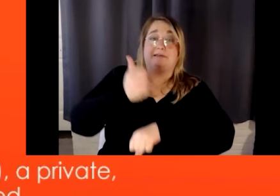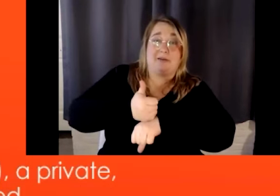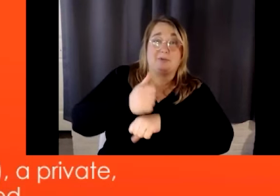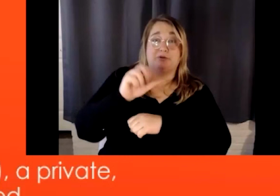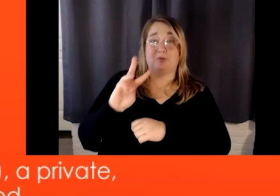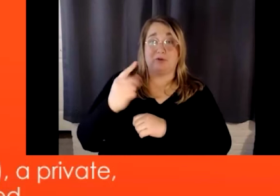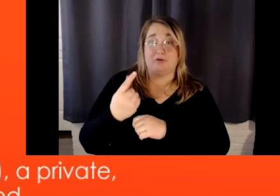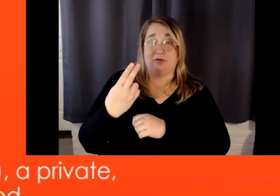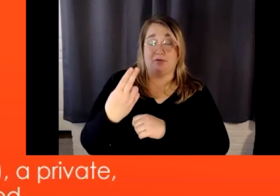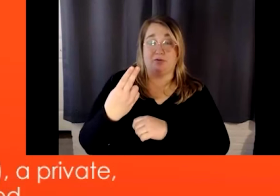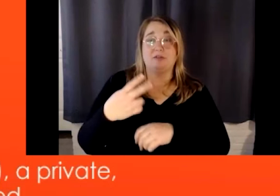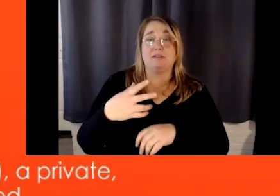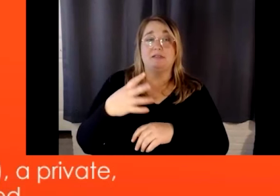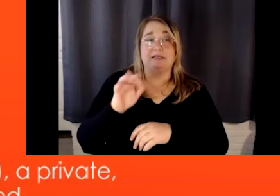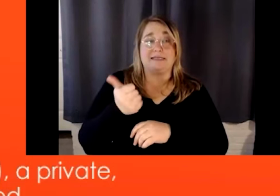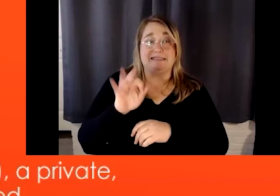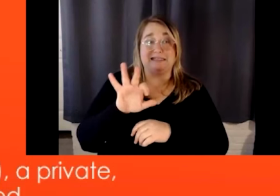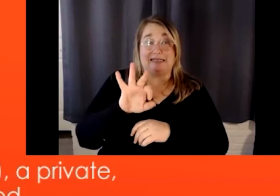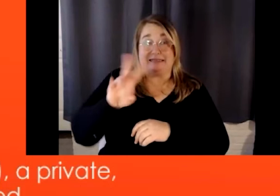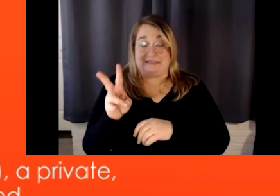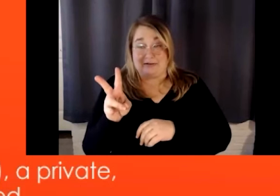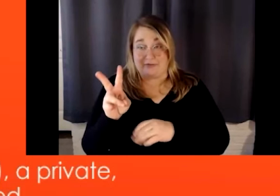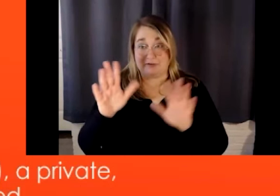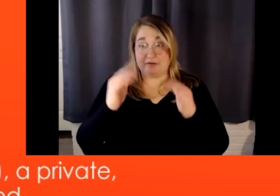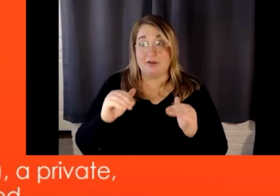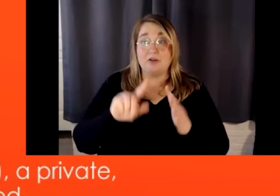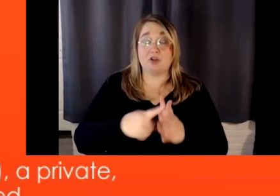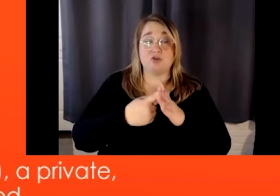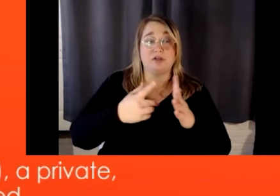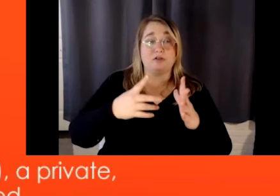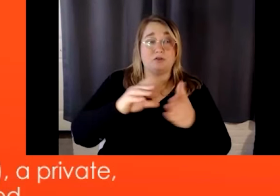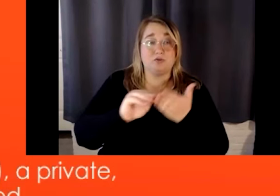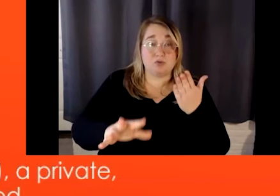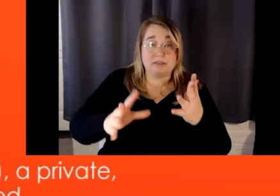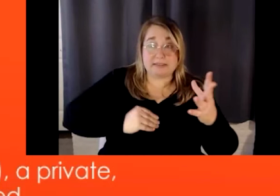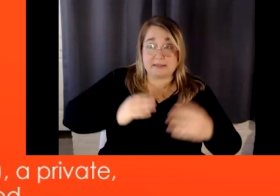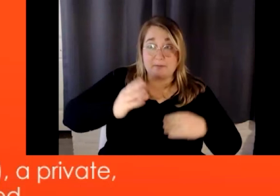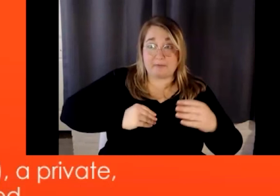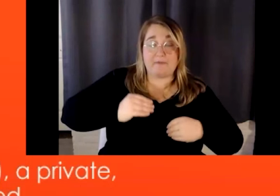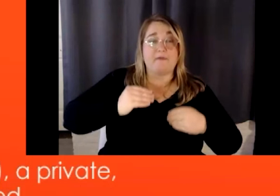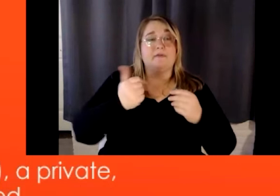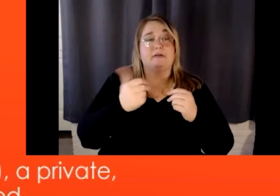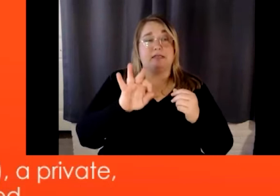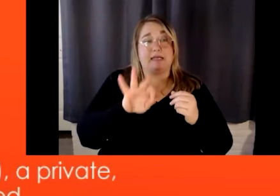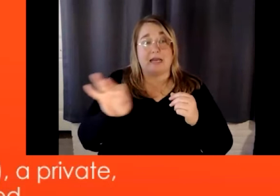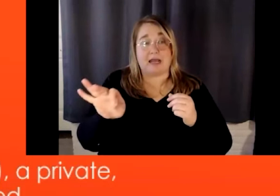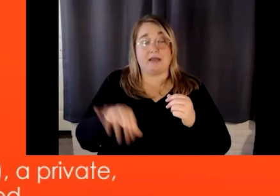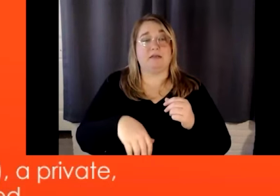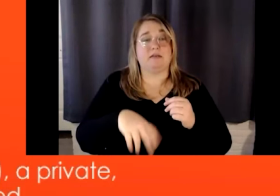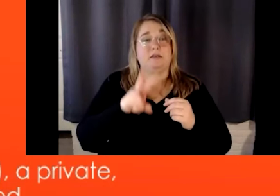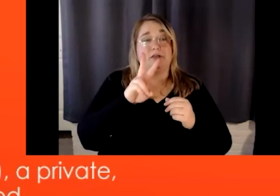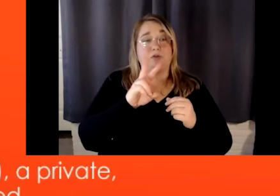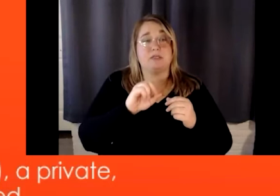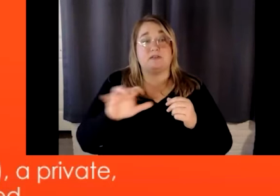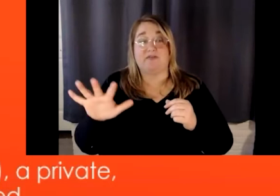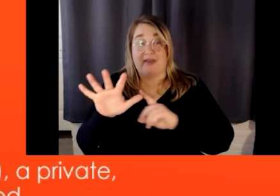1997. WGU began accepting students in 1999. He successfully lobbied Congress for inclusion